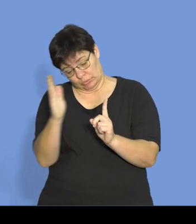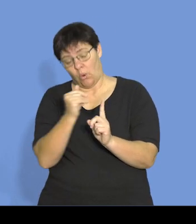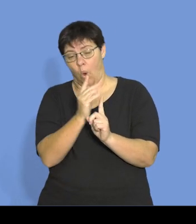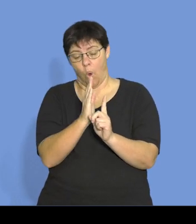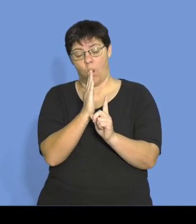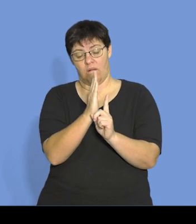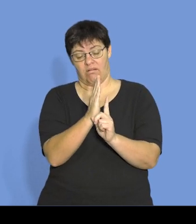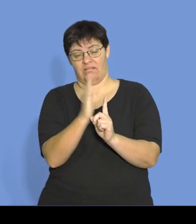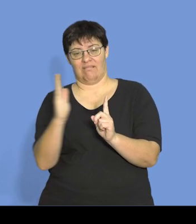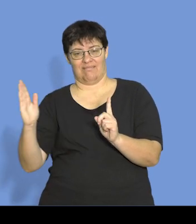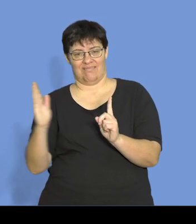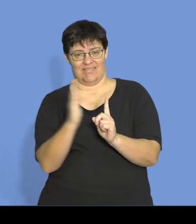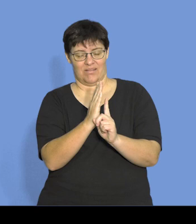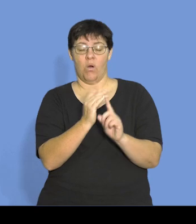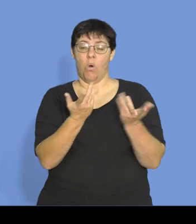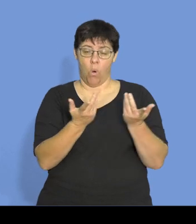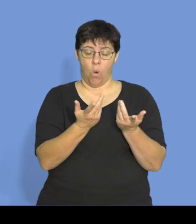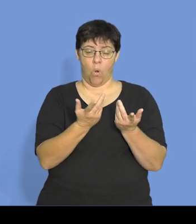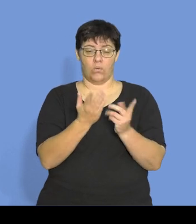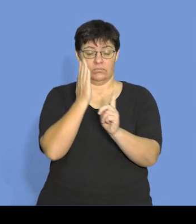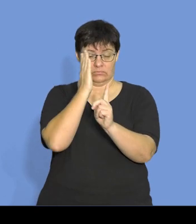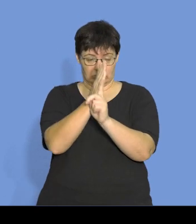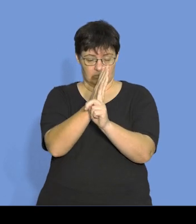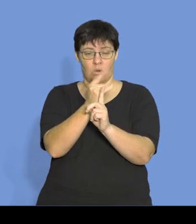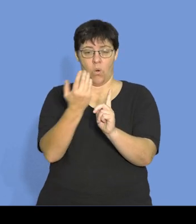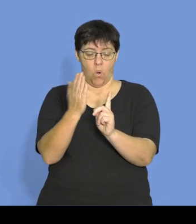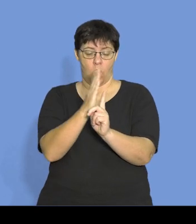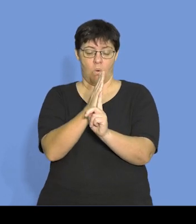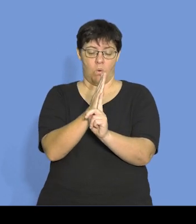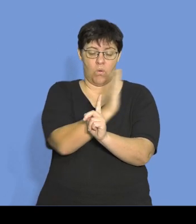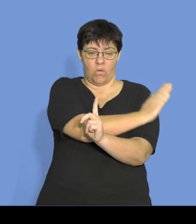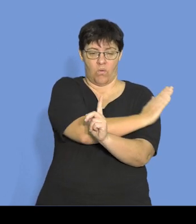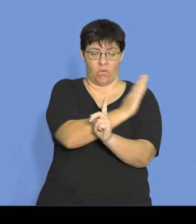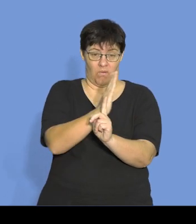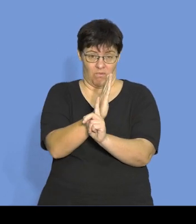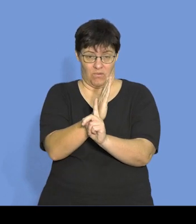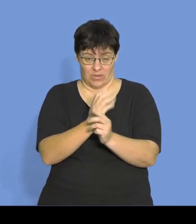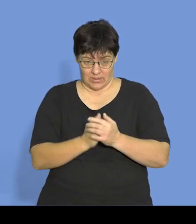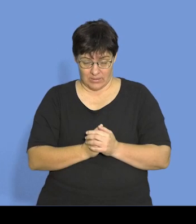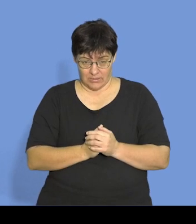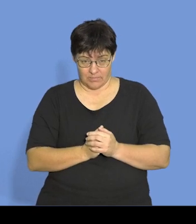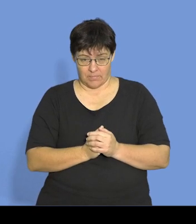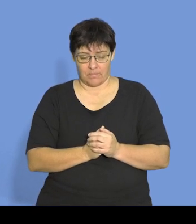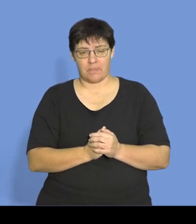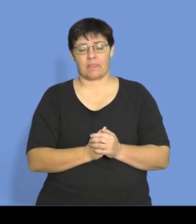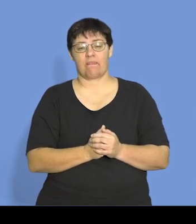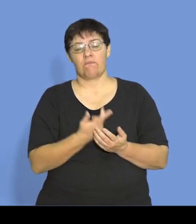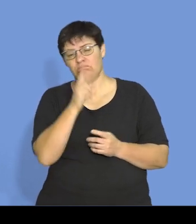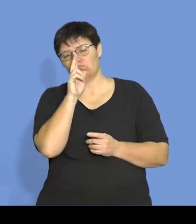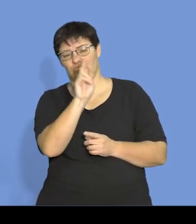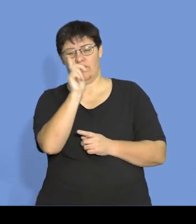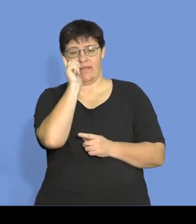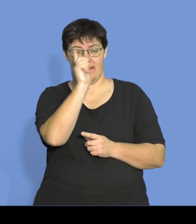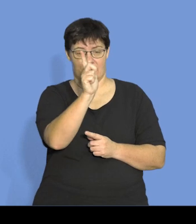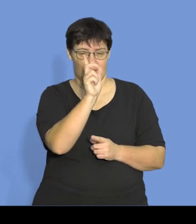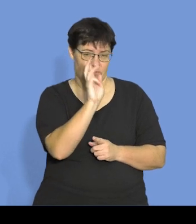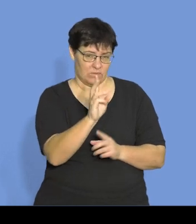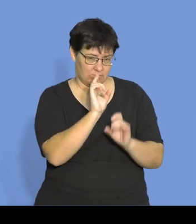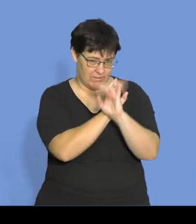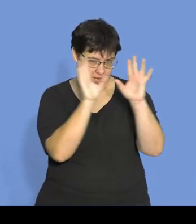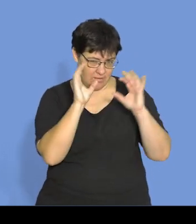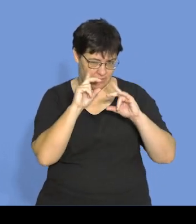to, or you can say greater than or equal to. So you can always throw in that, but we'll look at it at a later